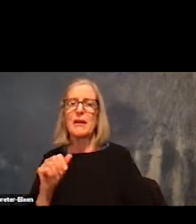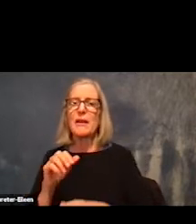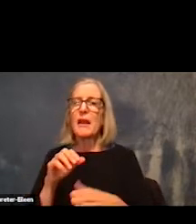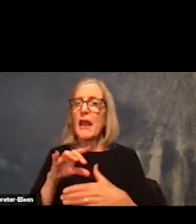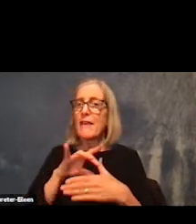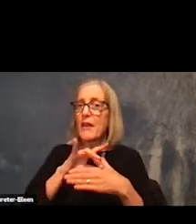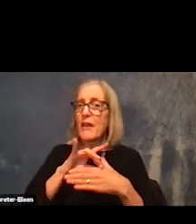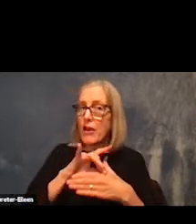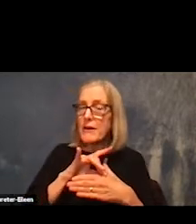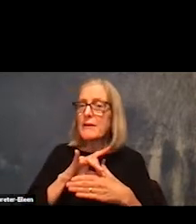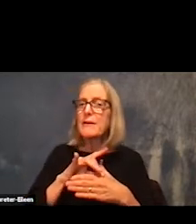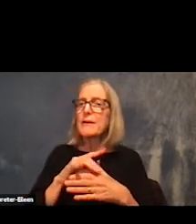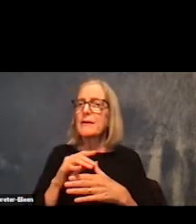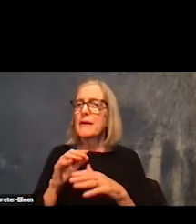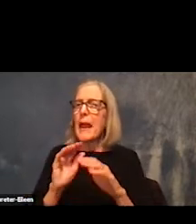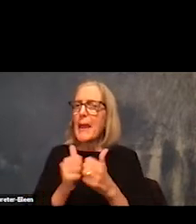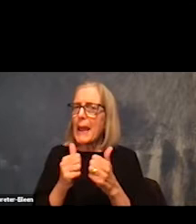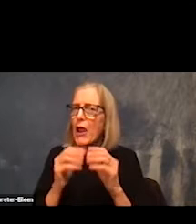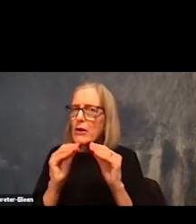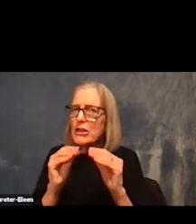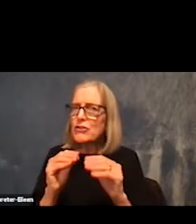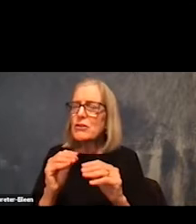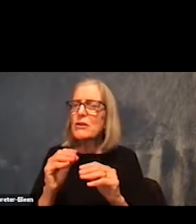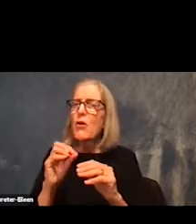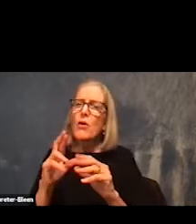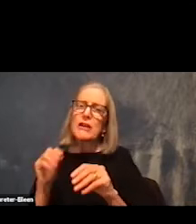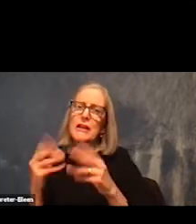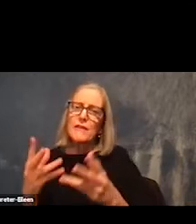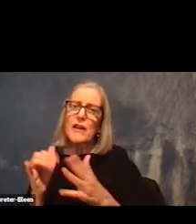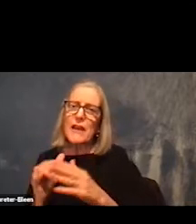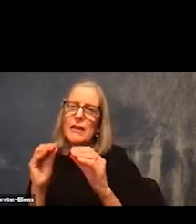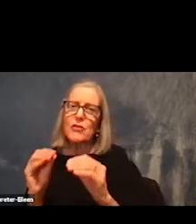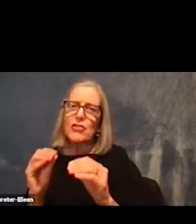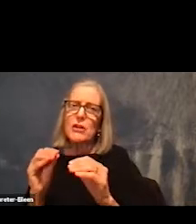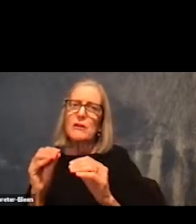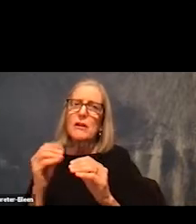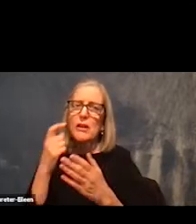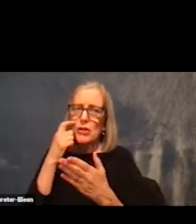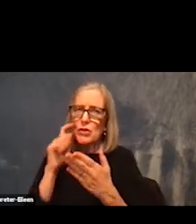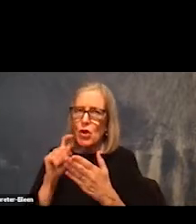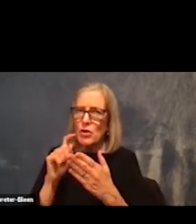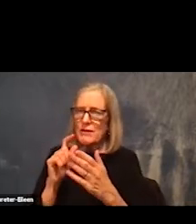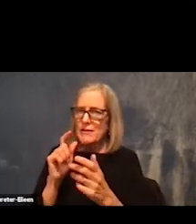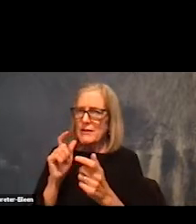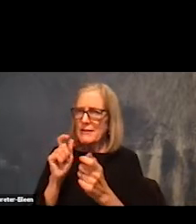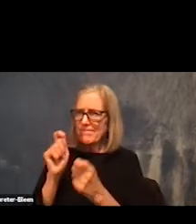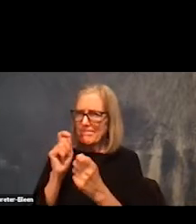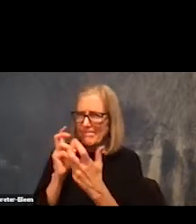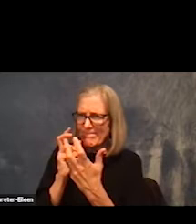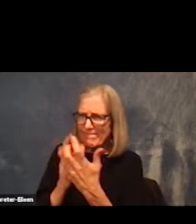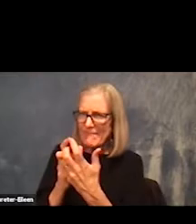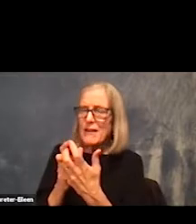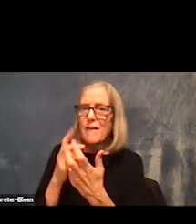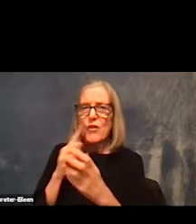of instruction. Notice it says this SDI is individualized to the needs of an eligible child, so that the child